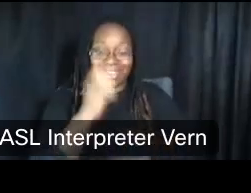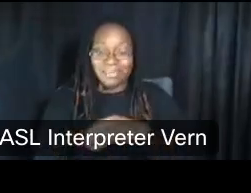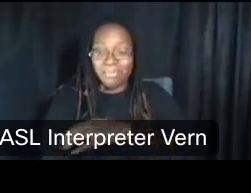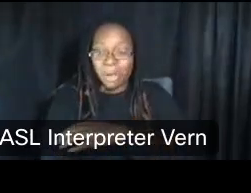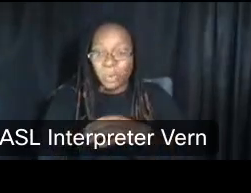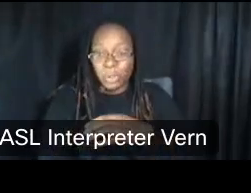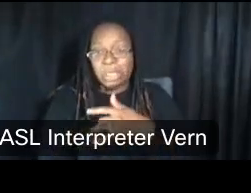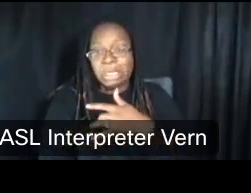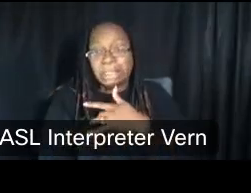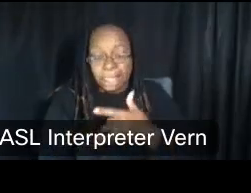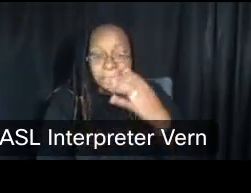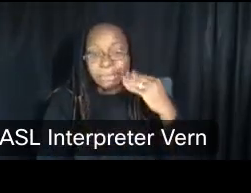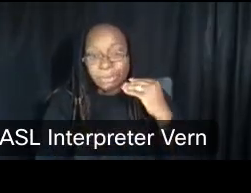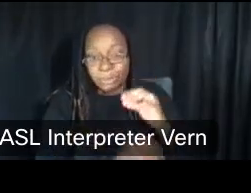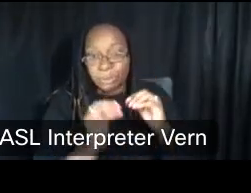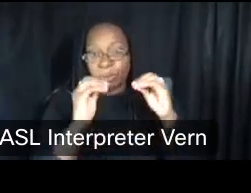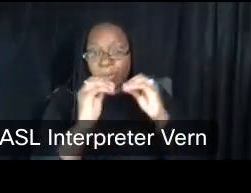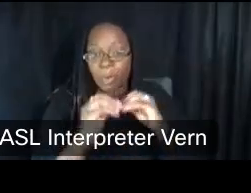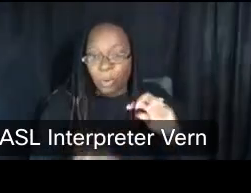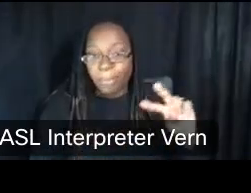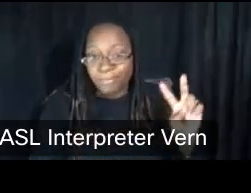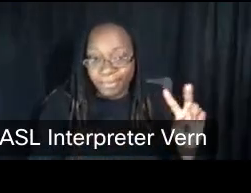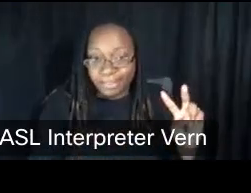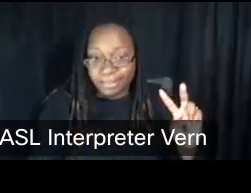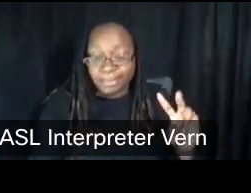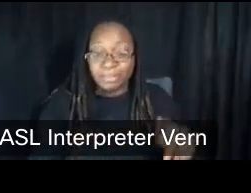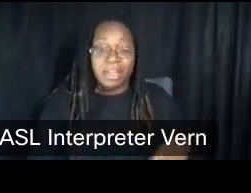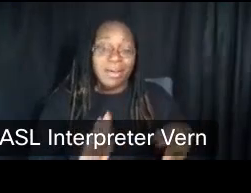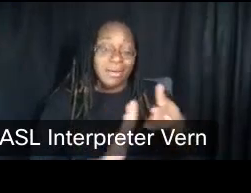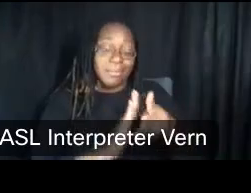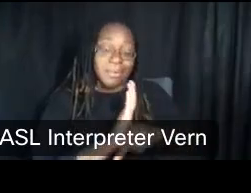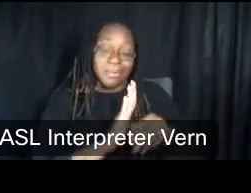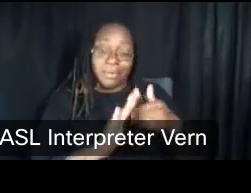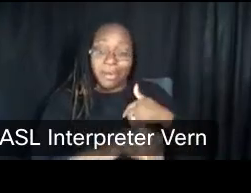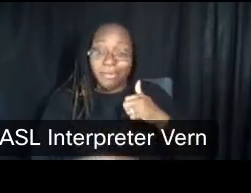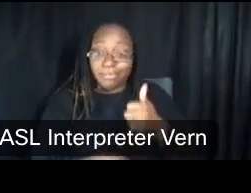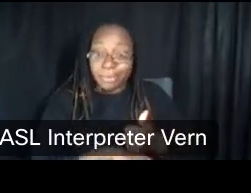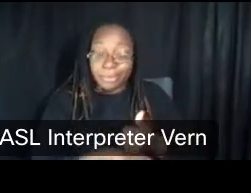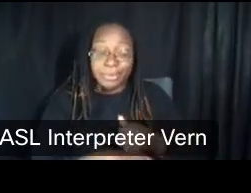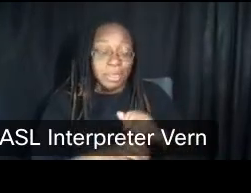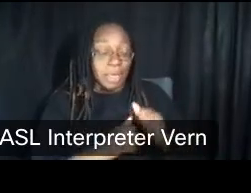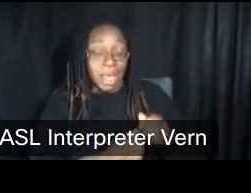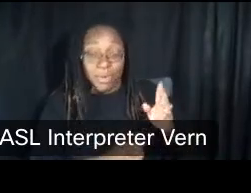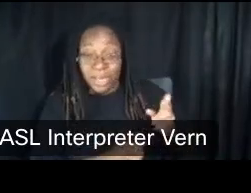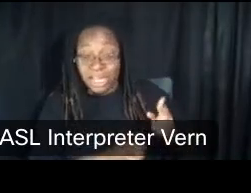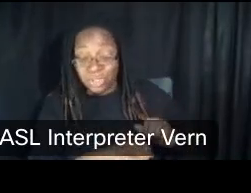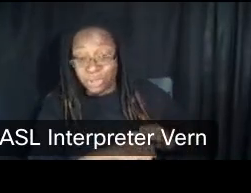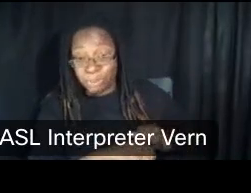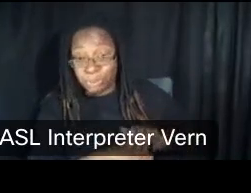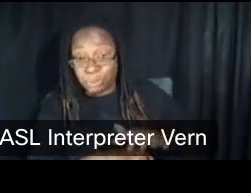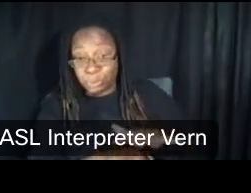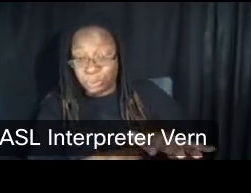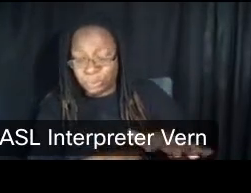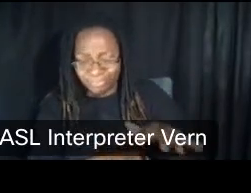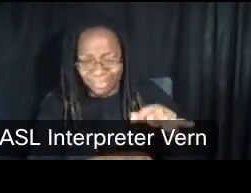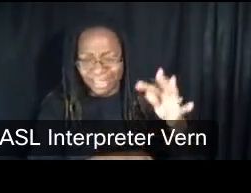the policies that exist and are shaped by history absolutely